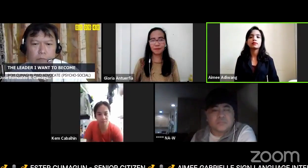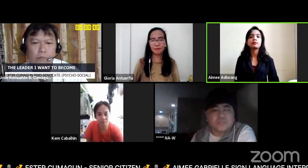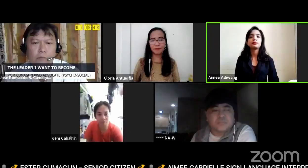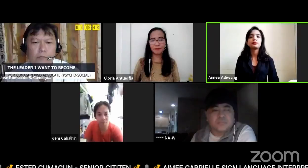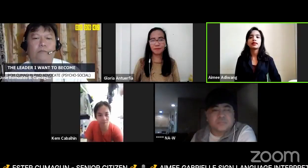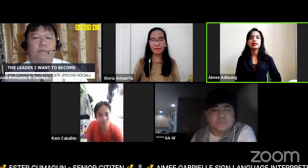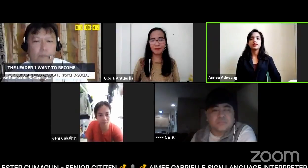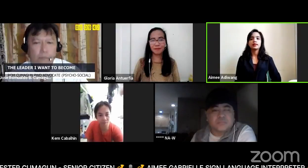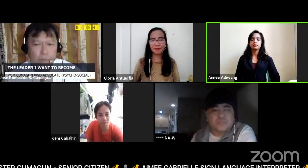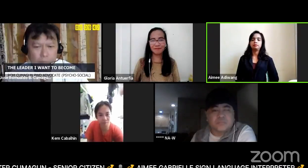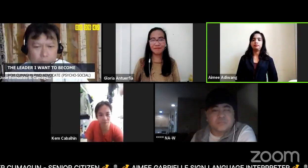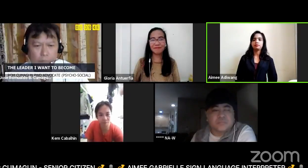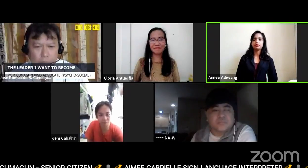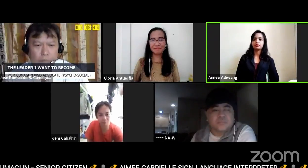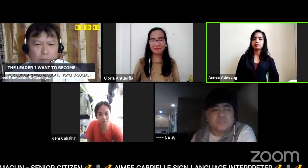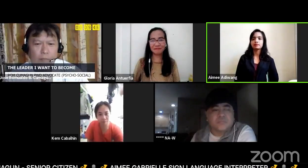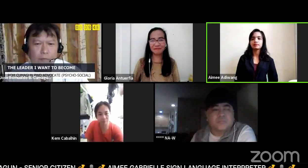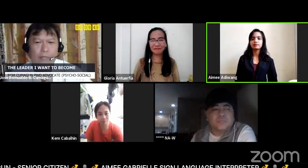write.